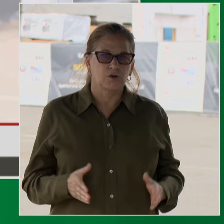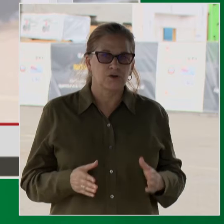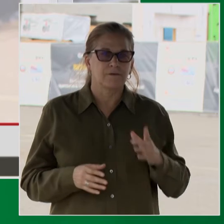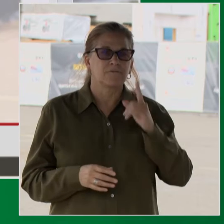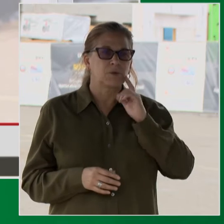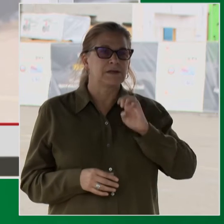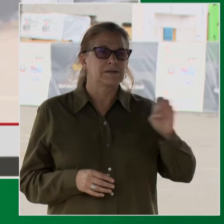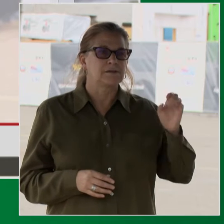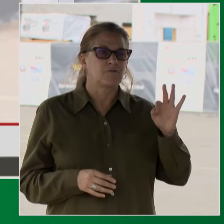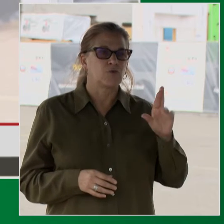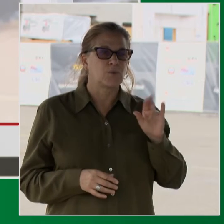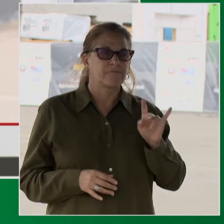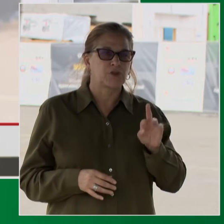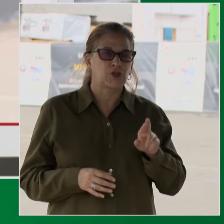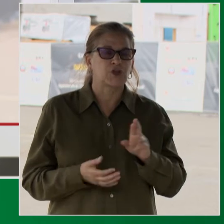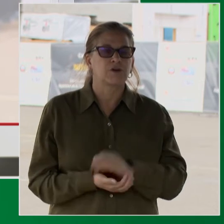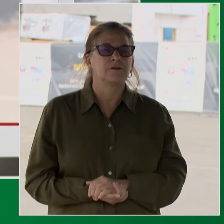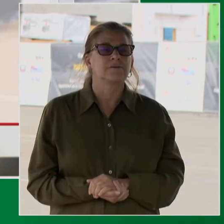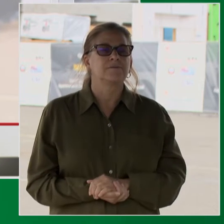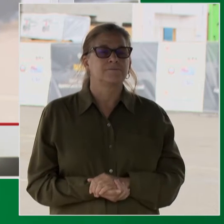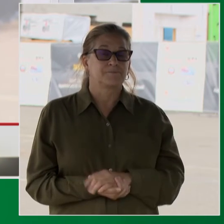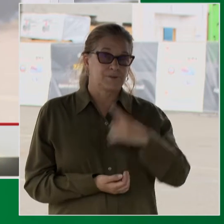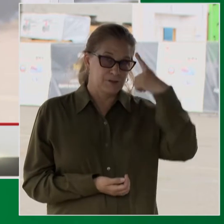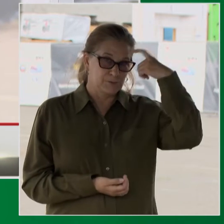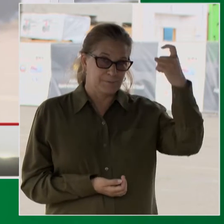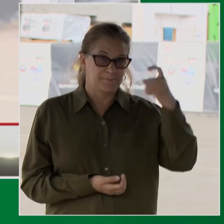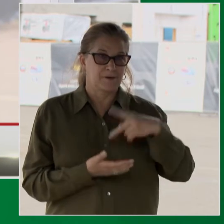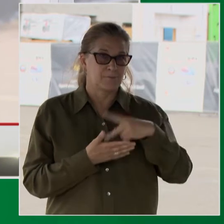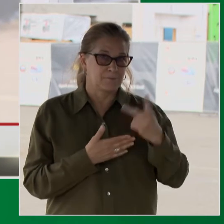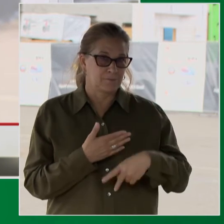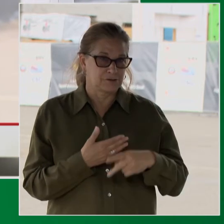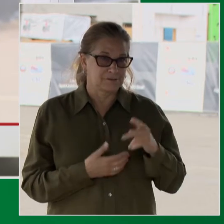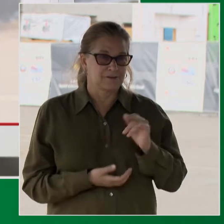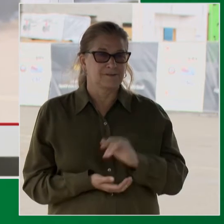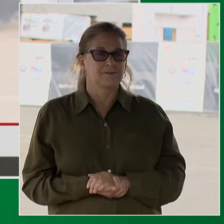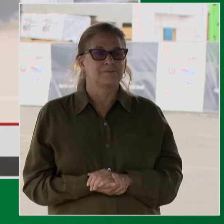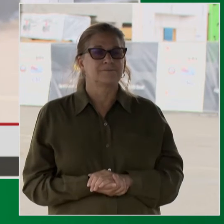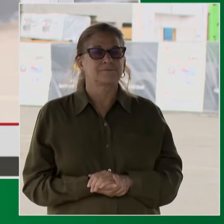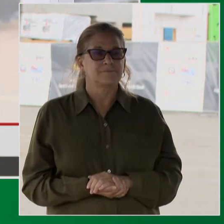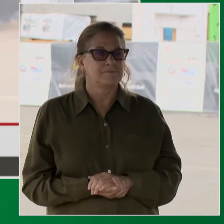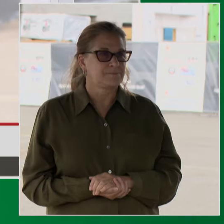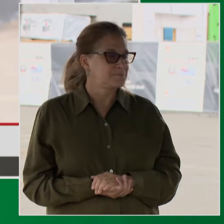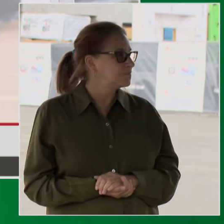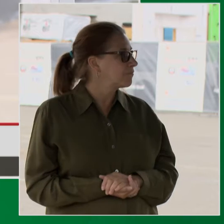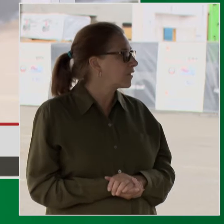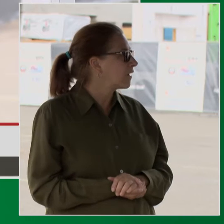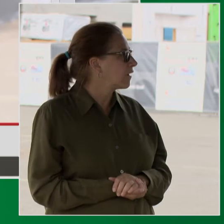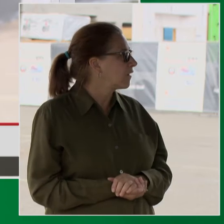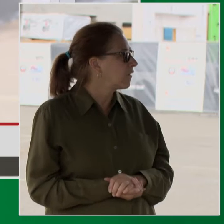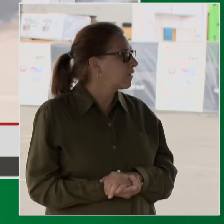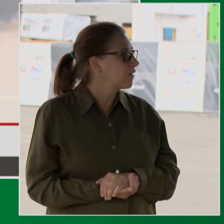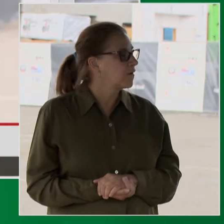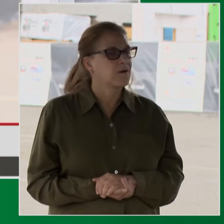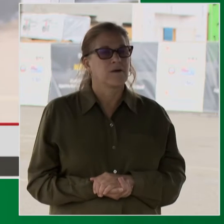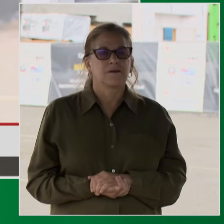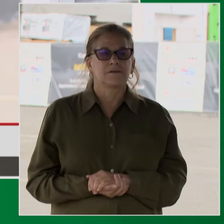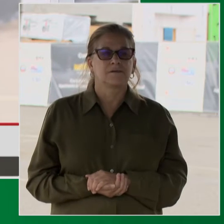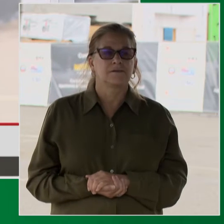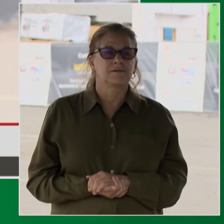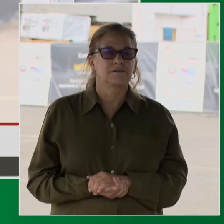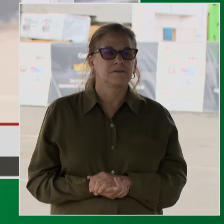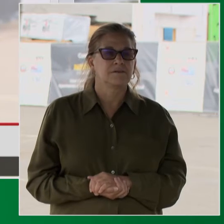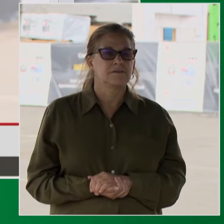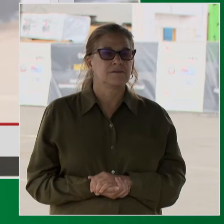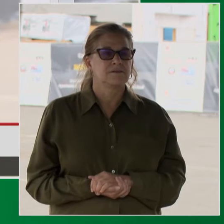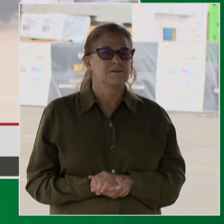included those grants in this upcoming fiscal year's budget. And I think when you are a